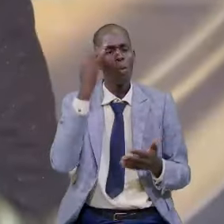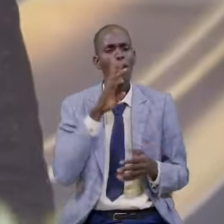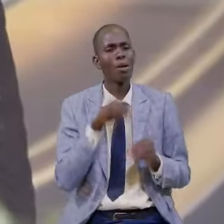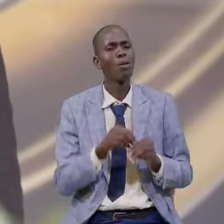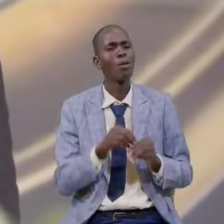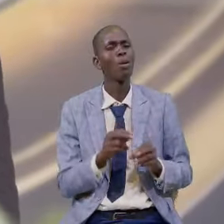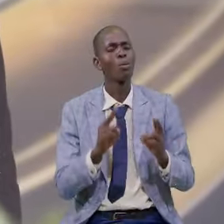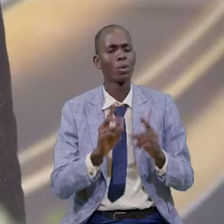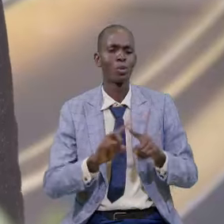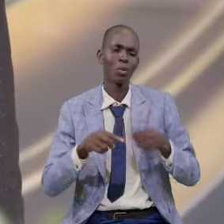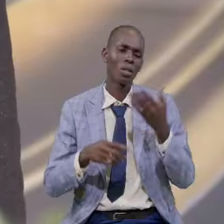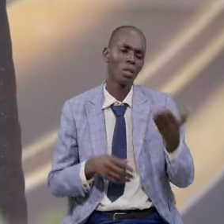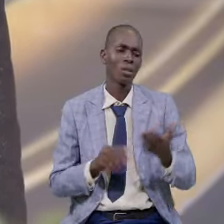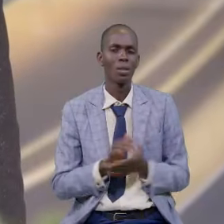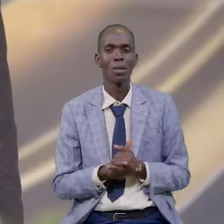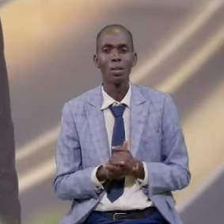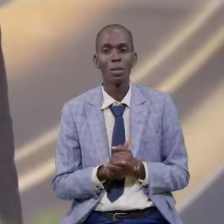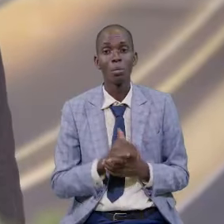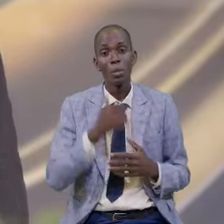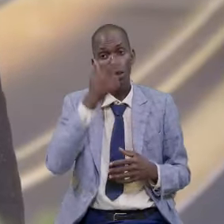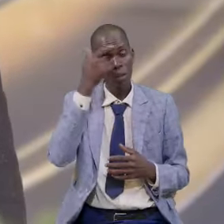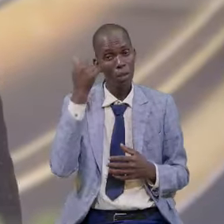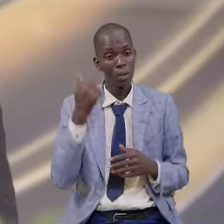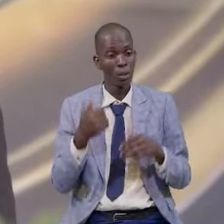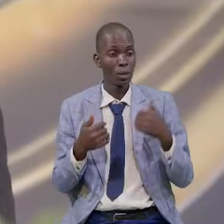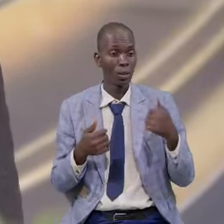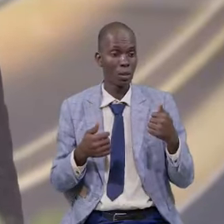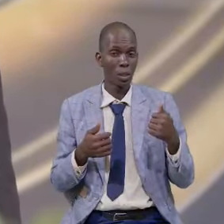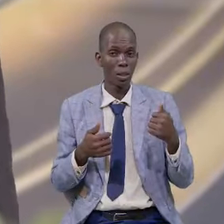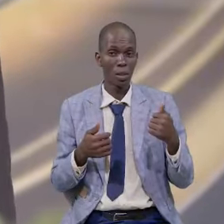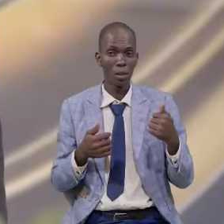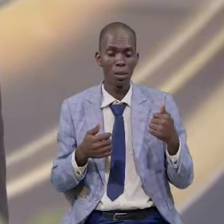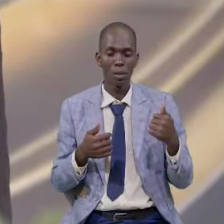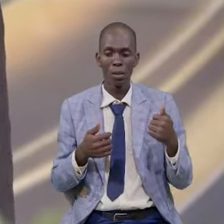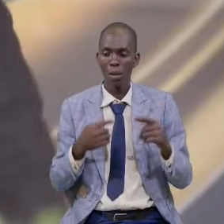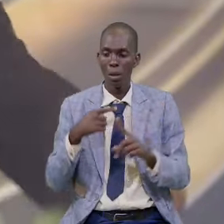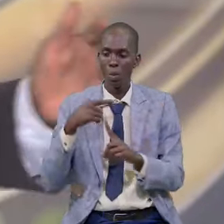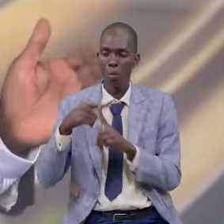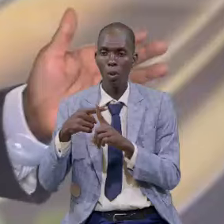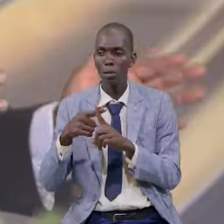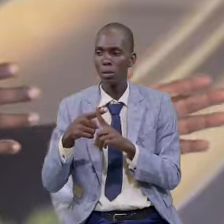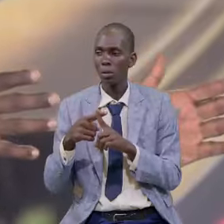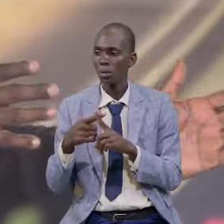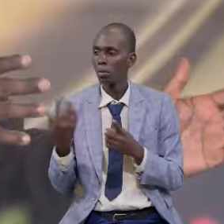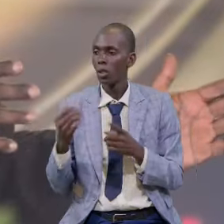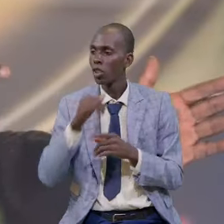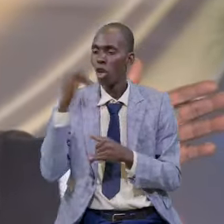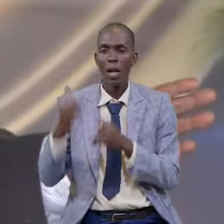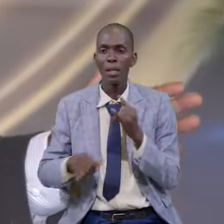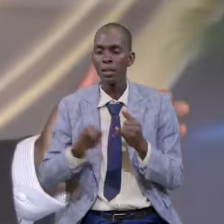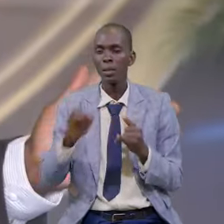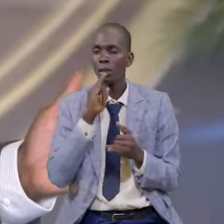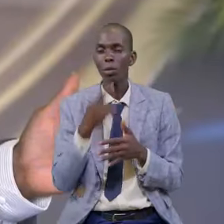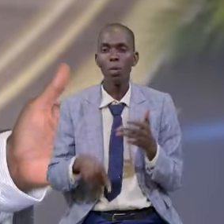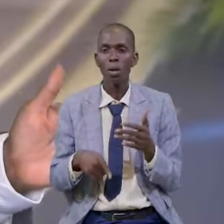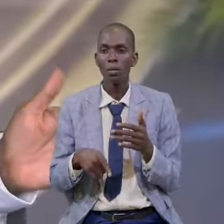Because 10 plus infinity is infinity. 100